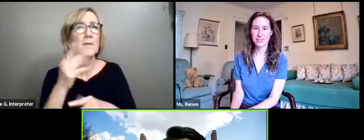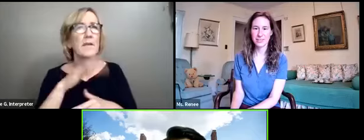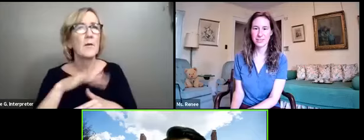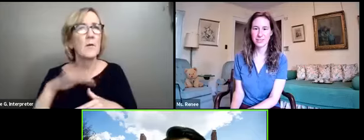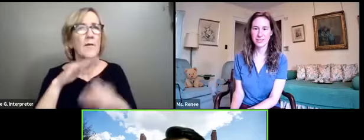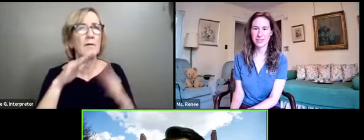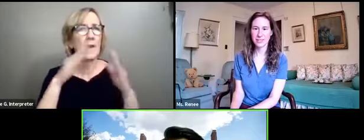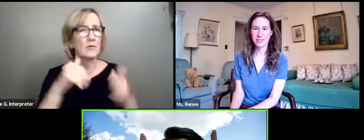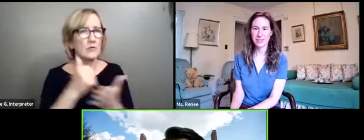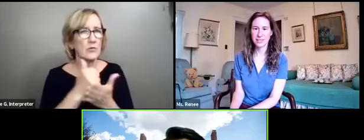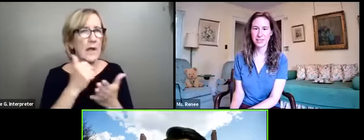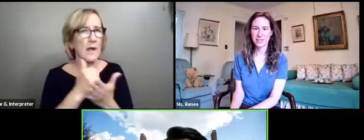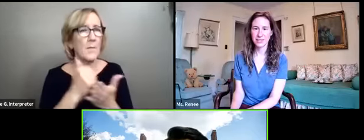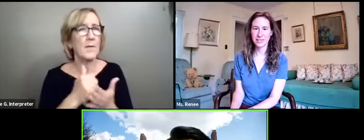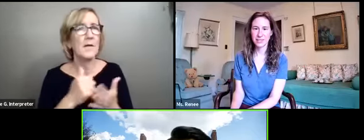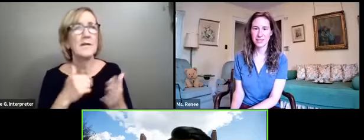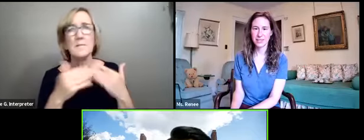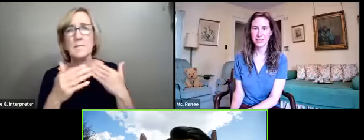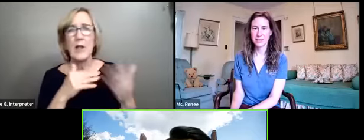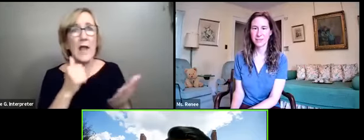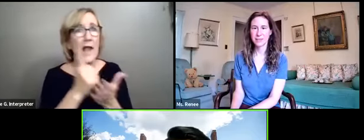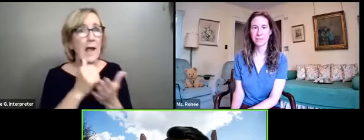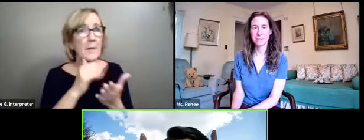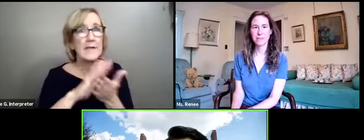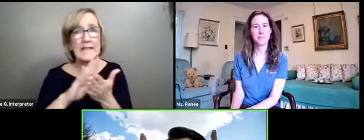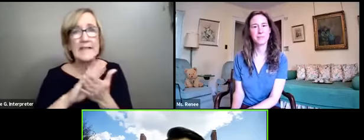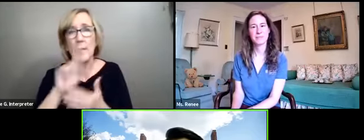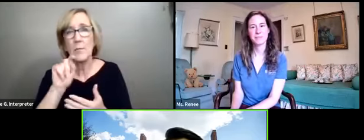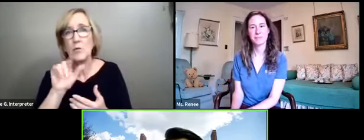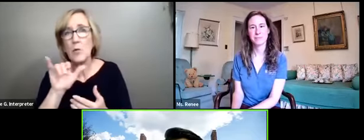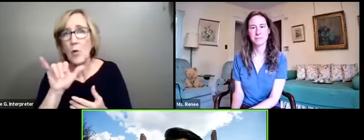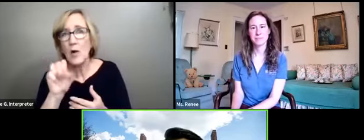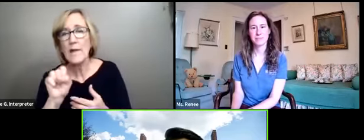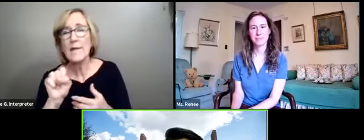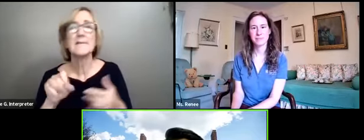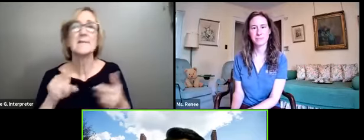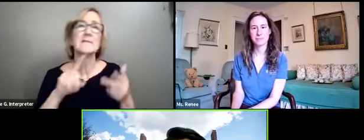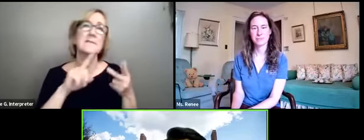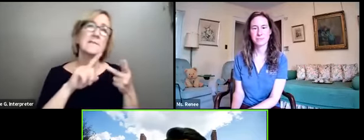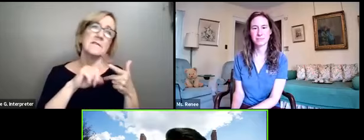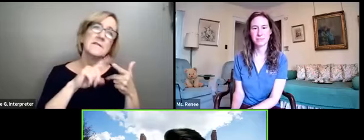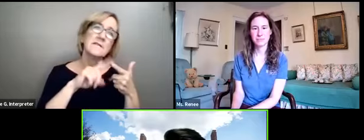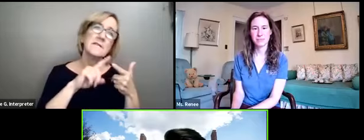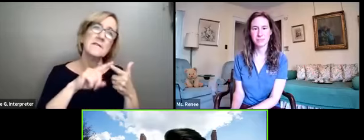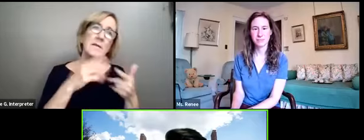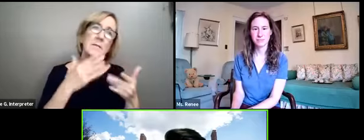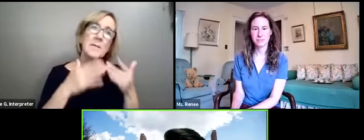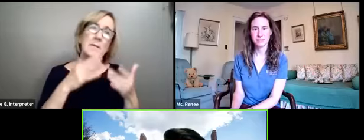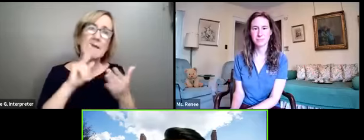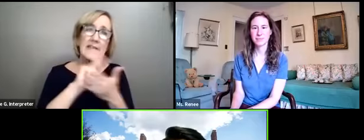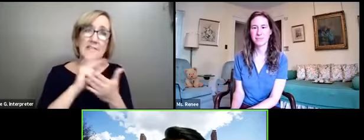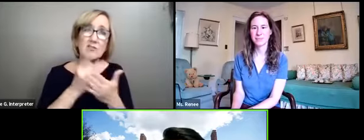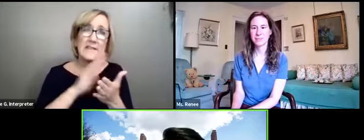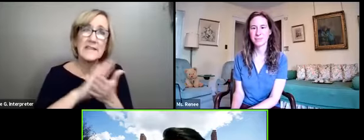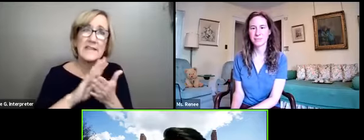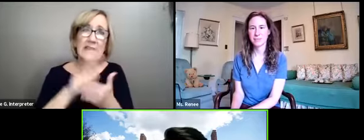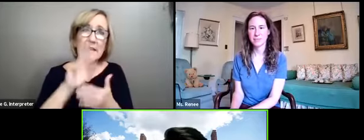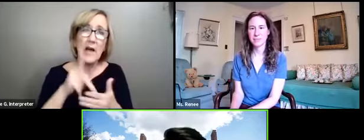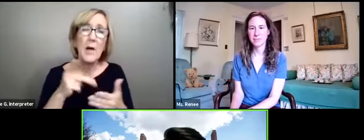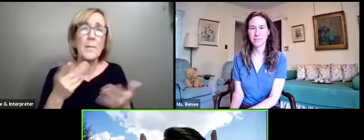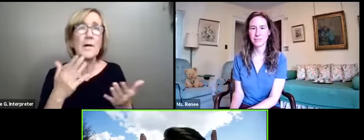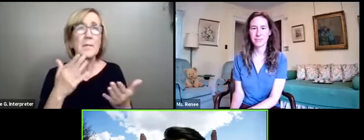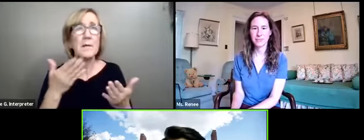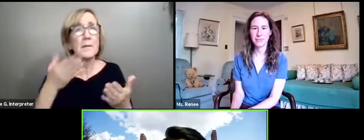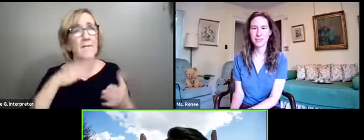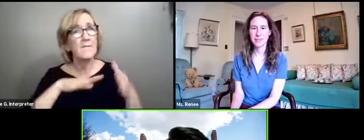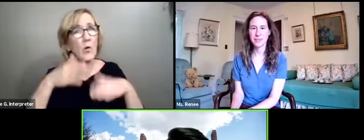out. So whether it's helping clean up some toys, helping maybe do a little bit of kitchen cleanup if you needed, maybe fold some clothes like